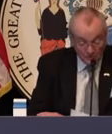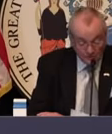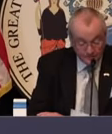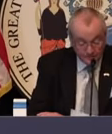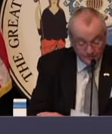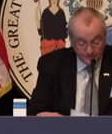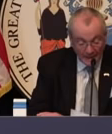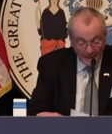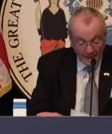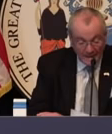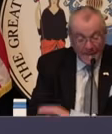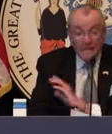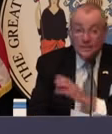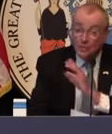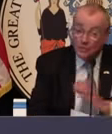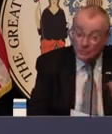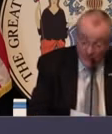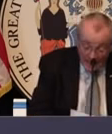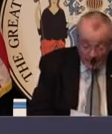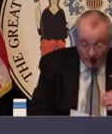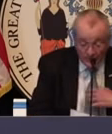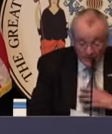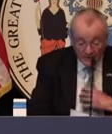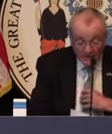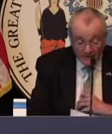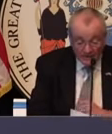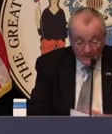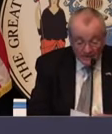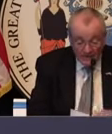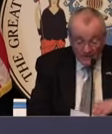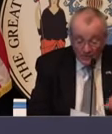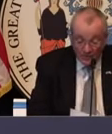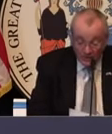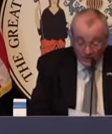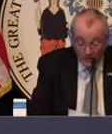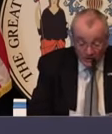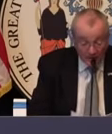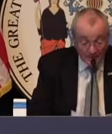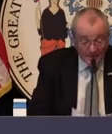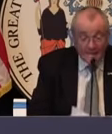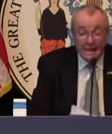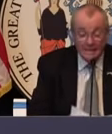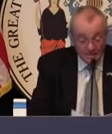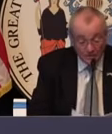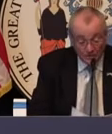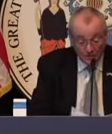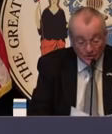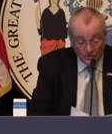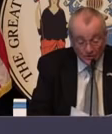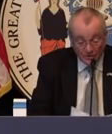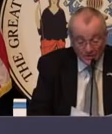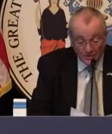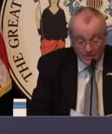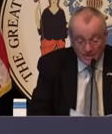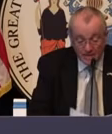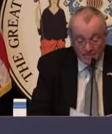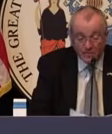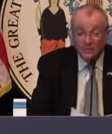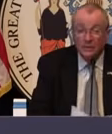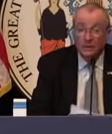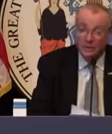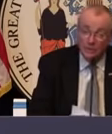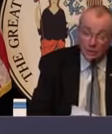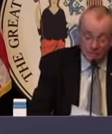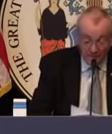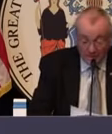so. Data determines dates means that we don't and frankly can't consider specific